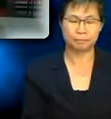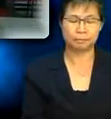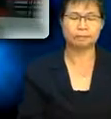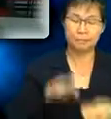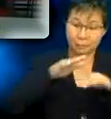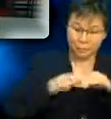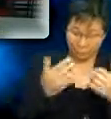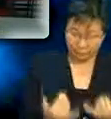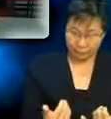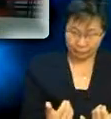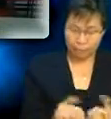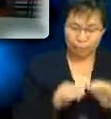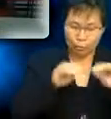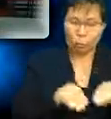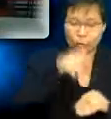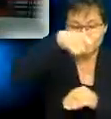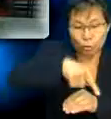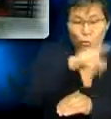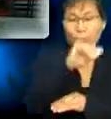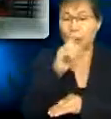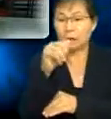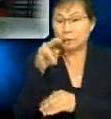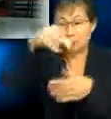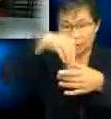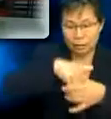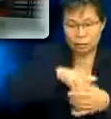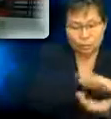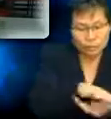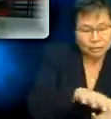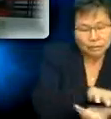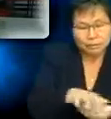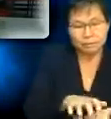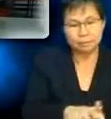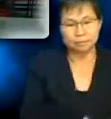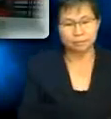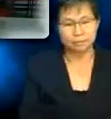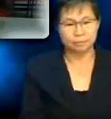Then, put a drop of iodine into the mixture.